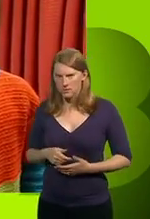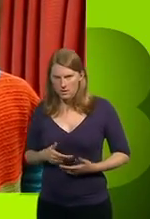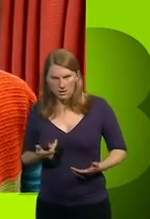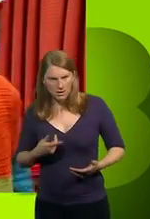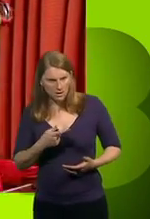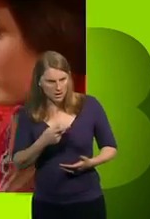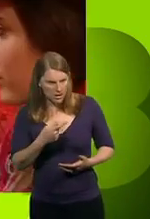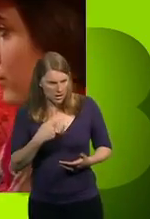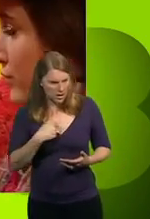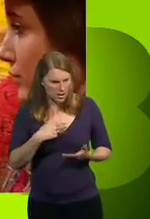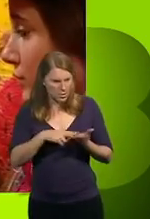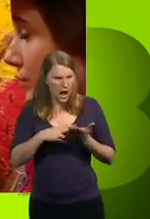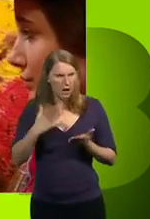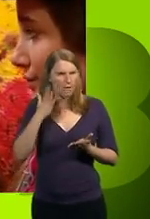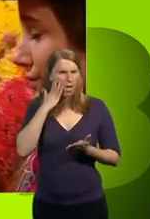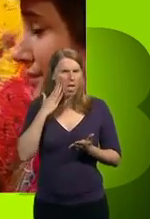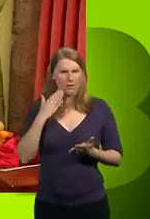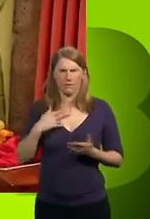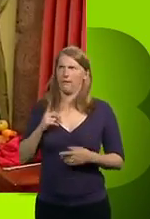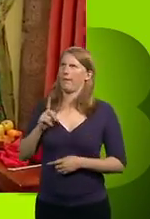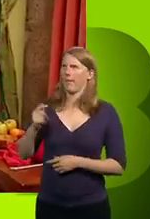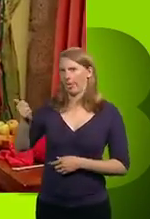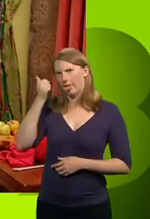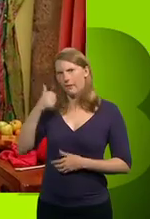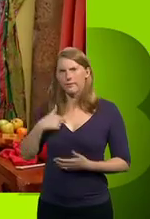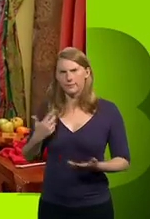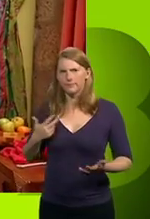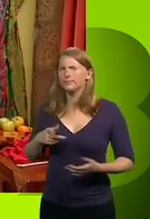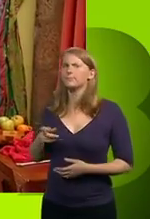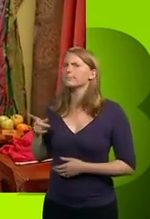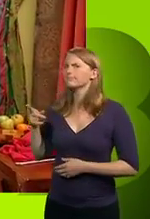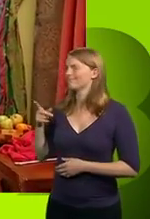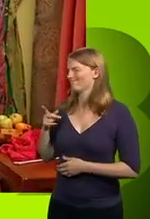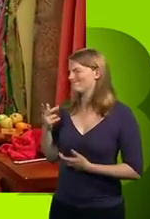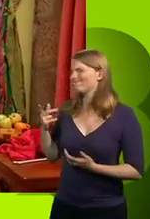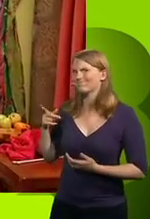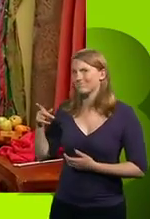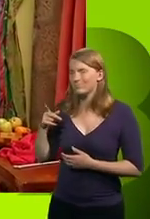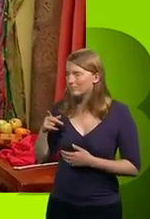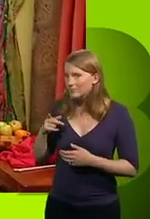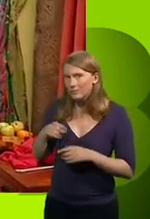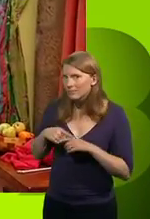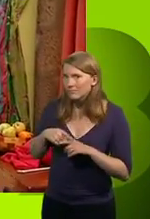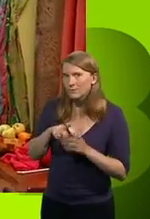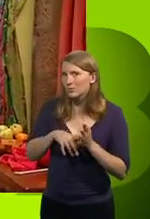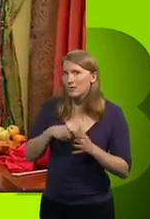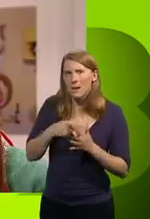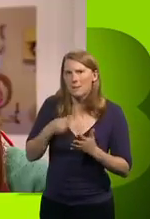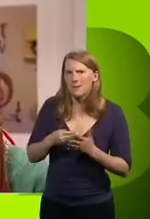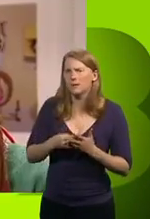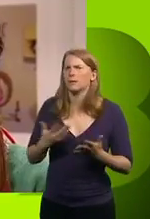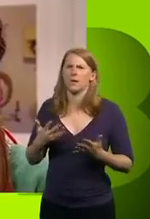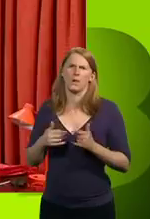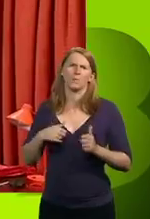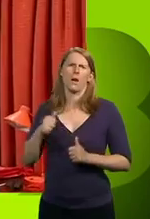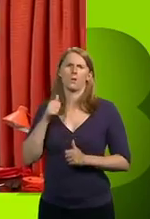face. See, I told her she wasn't after Jack's money. How was I supposed to know? It'd be nice for a change to meet a millionaire that didn't keep it a secret.